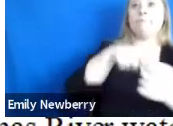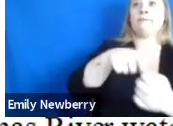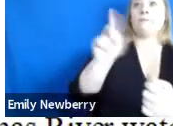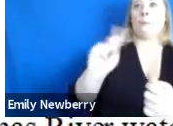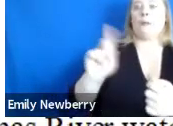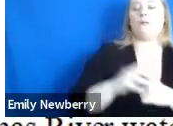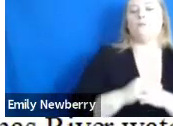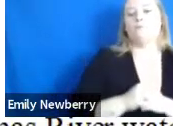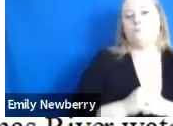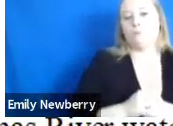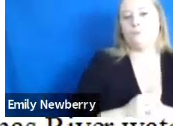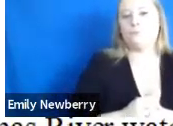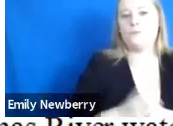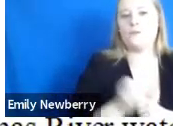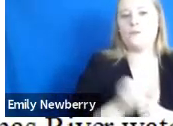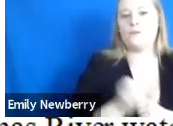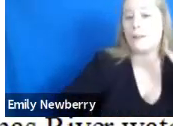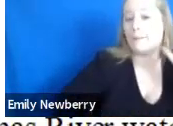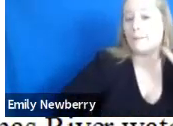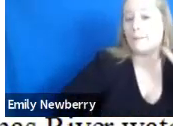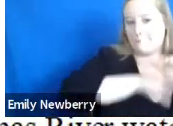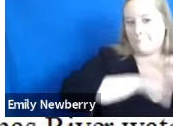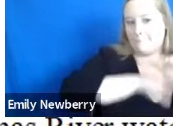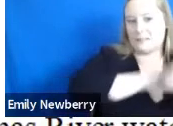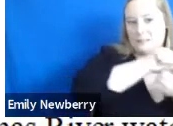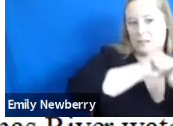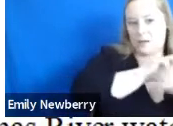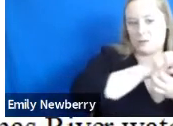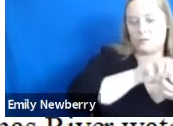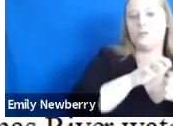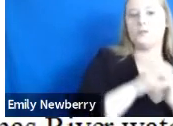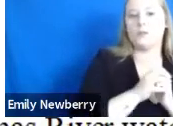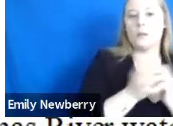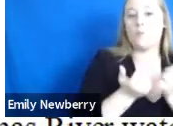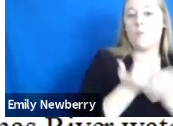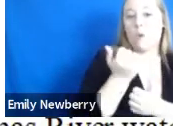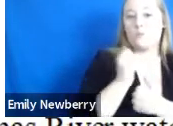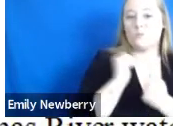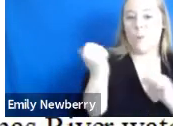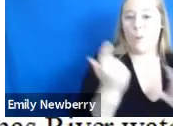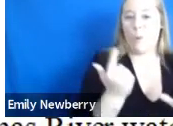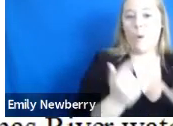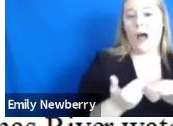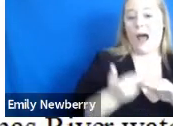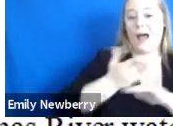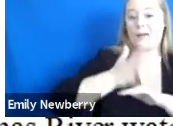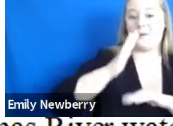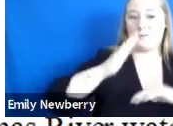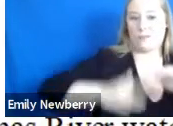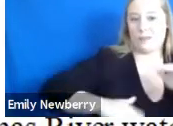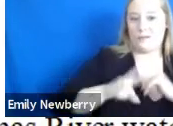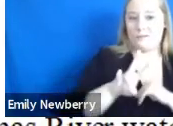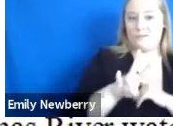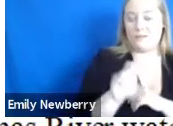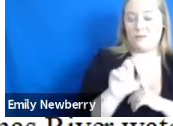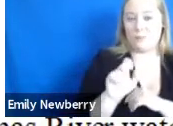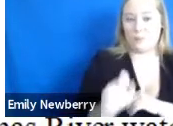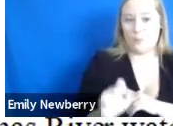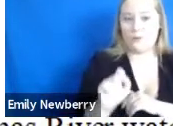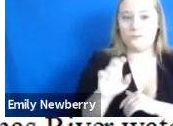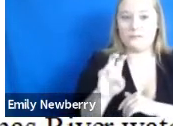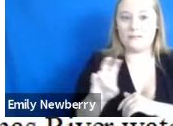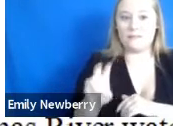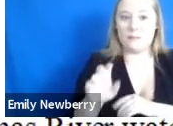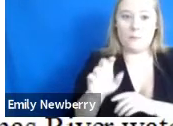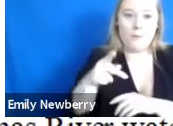showed the maximum concentrations, and most or all of them were higher than 7.07 parts per million. So there was a question